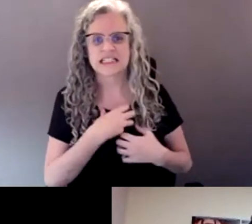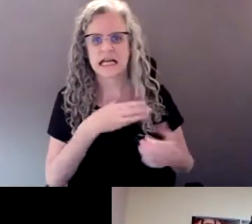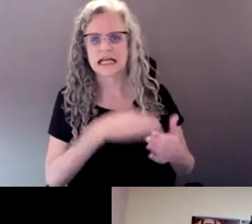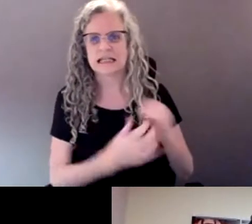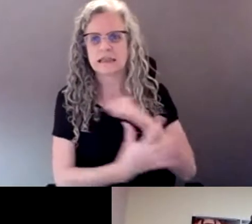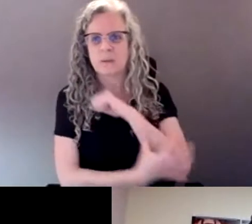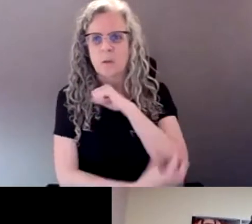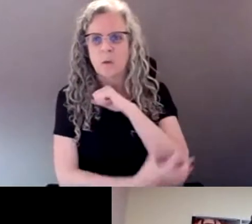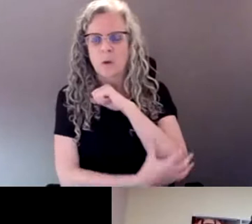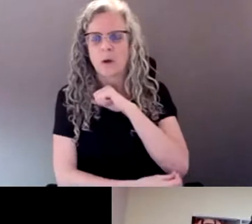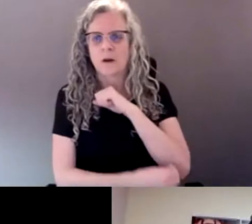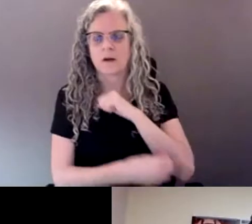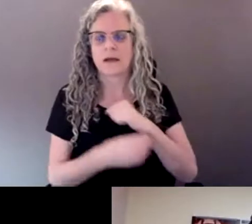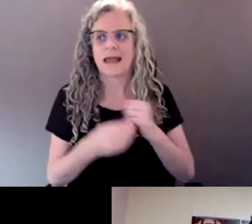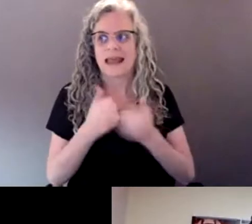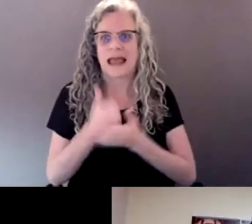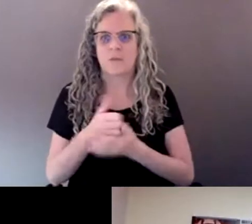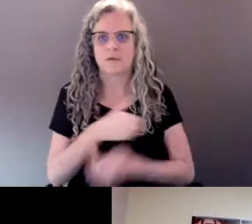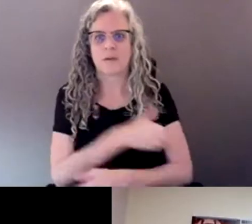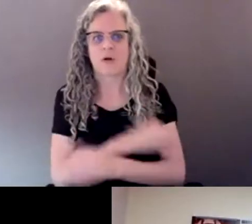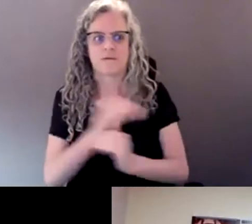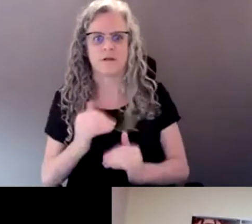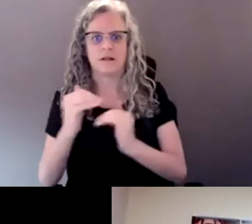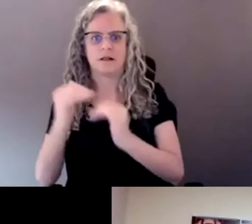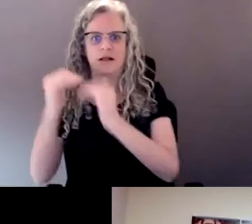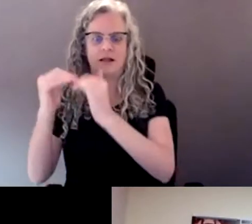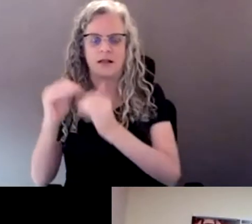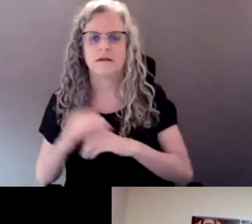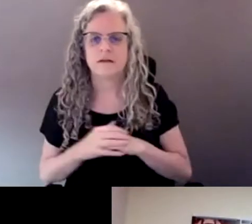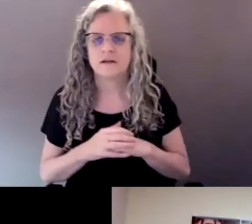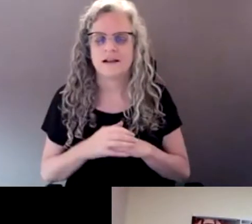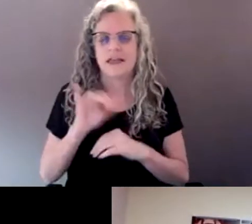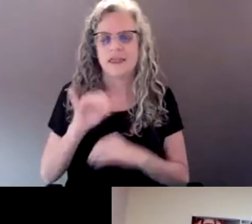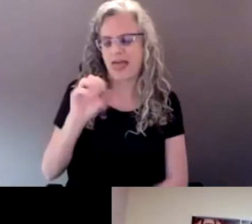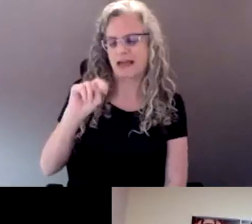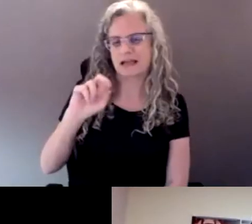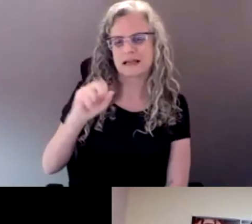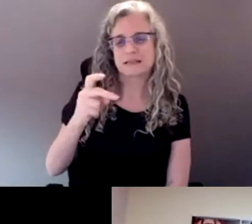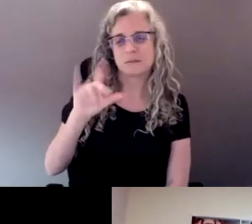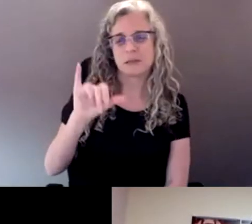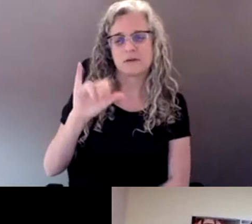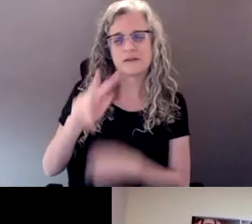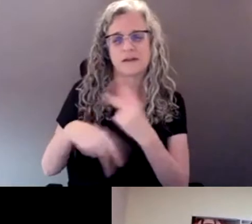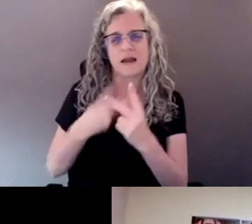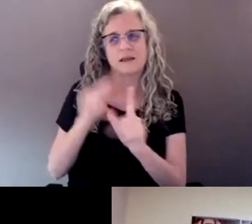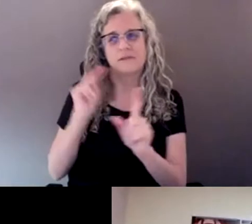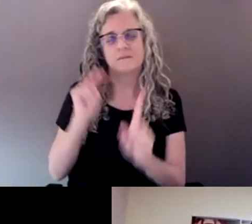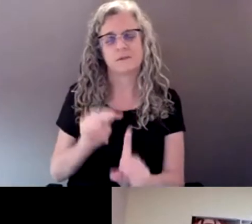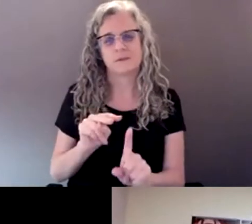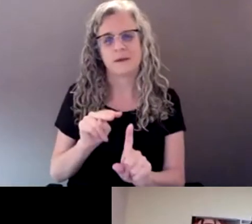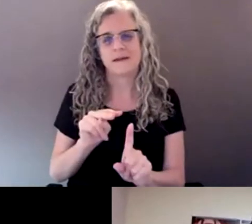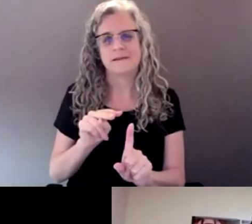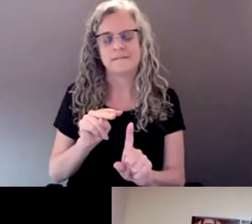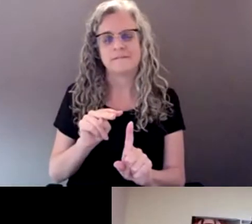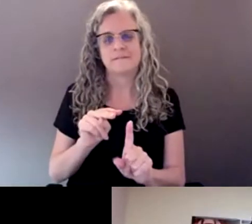powerful. This kind of conspiratorial thinking about how the